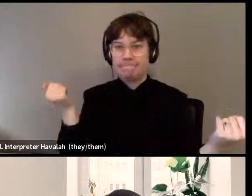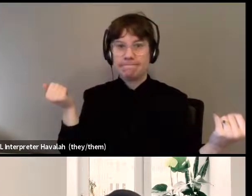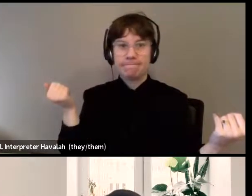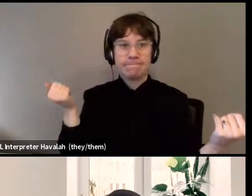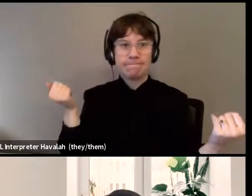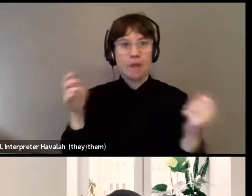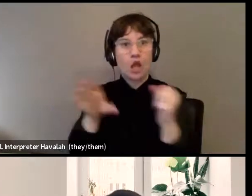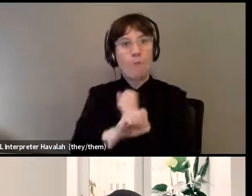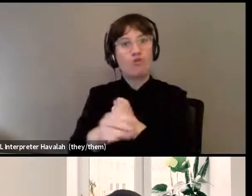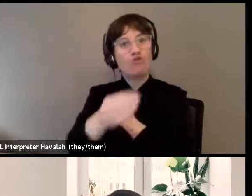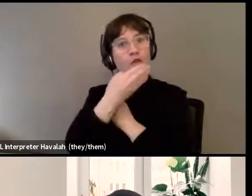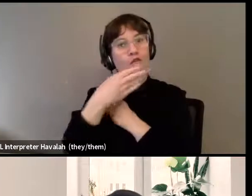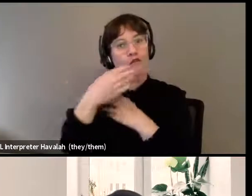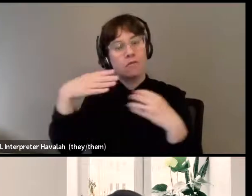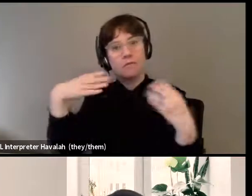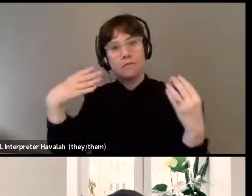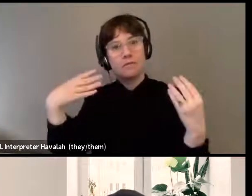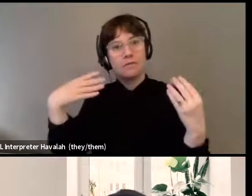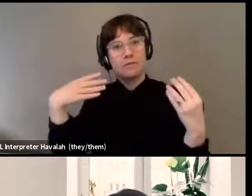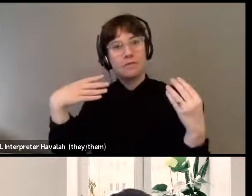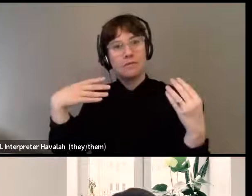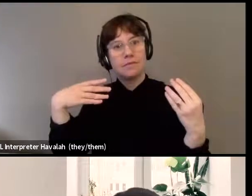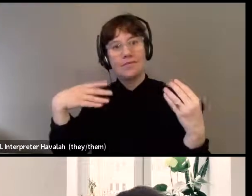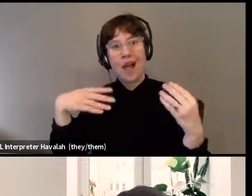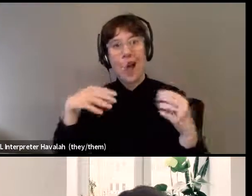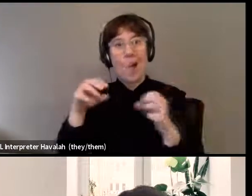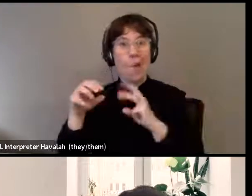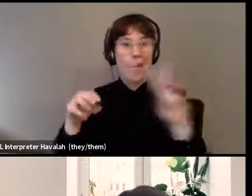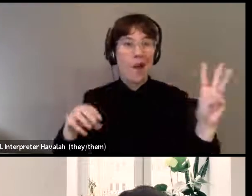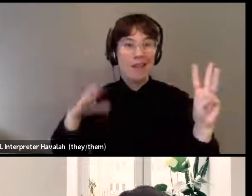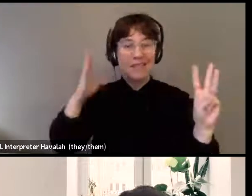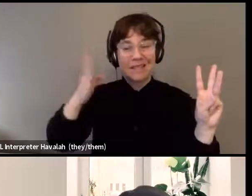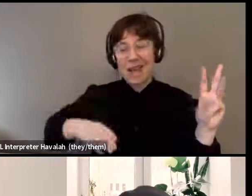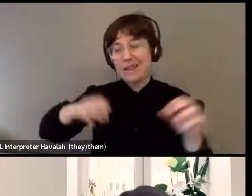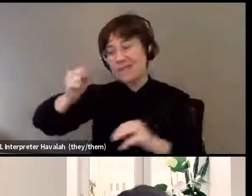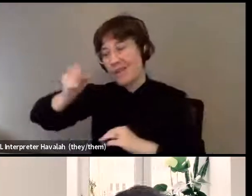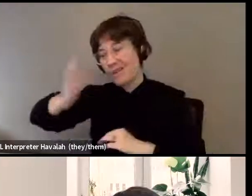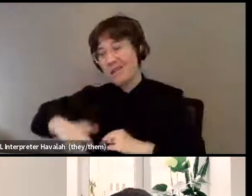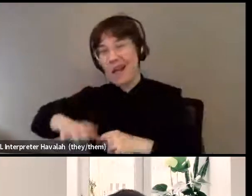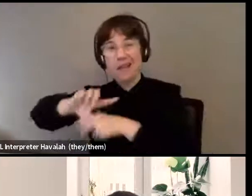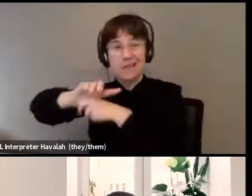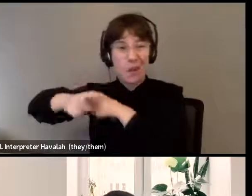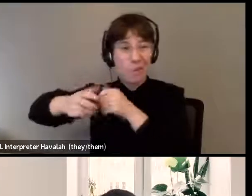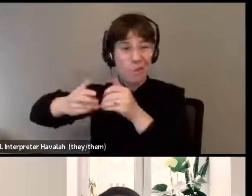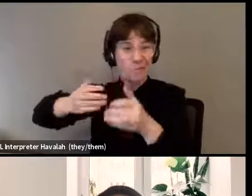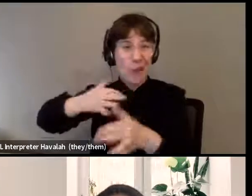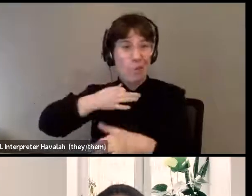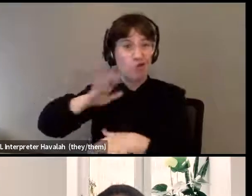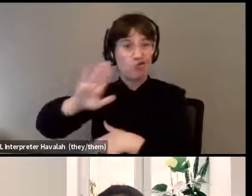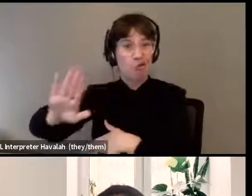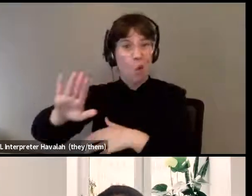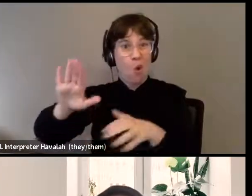commercial food ventures in, it could be the west side, south side, suburbs, anything?